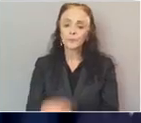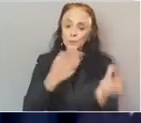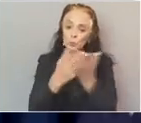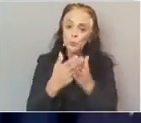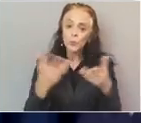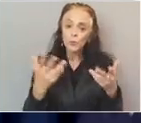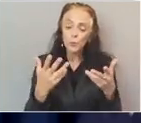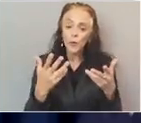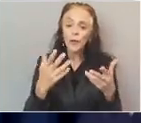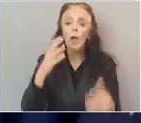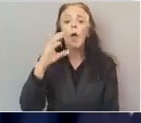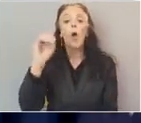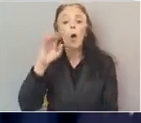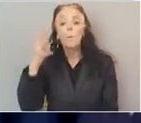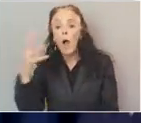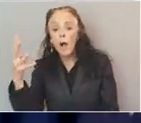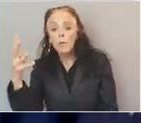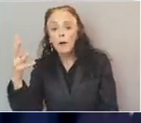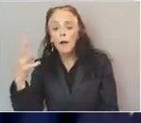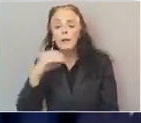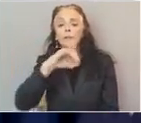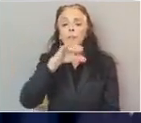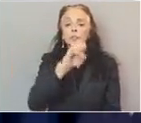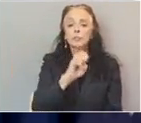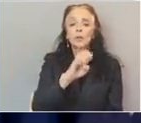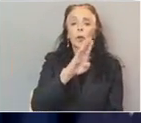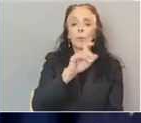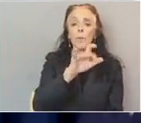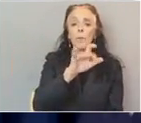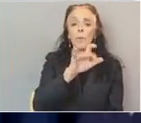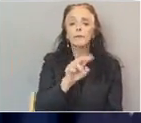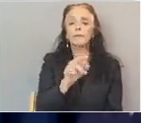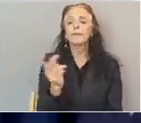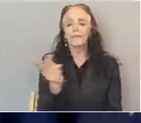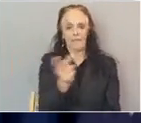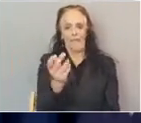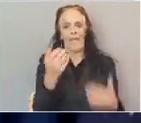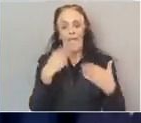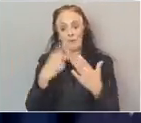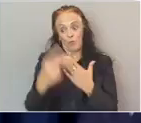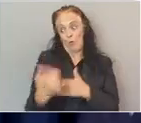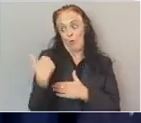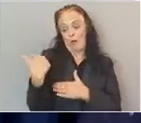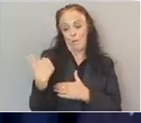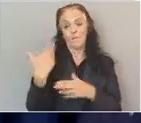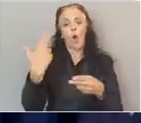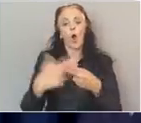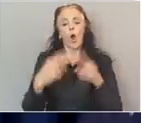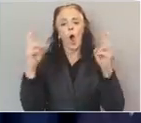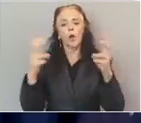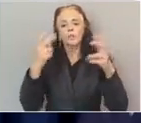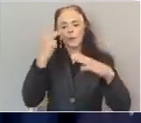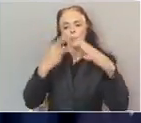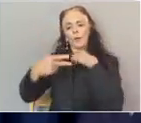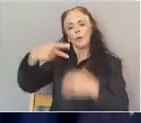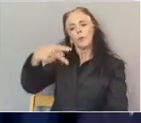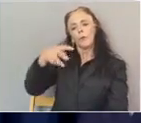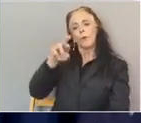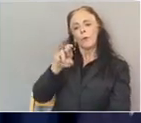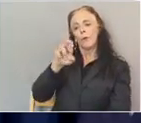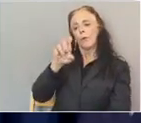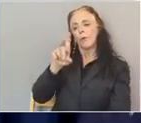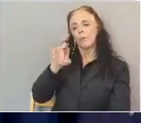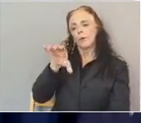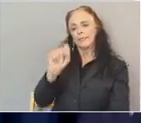had a program called PREDICT that tracked emerging diseases in places like China. I'm going to repeat